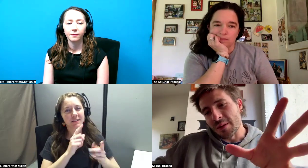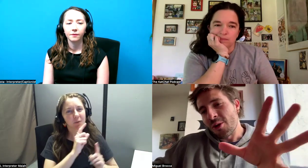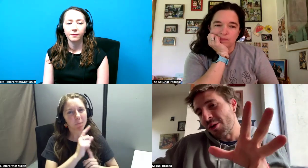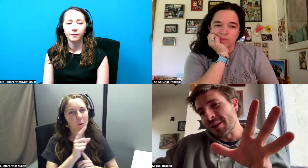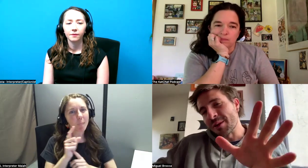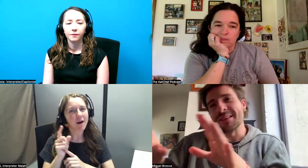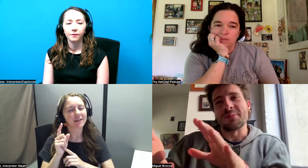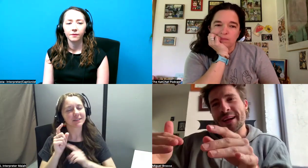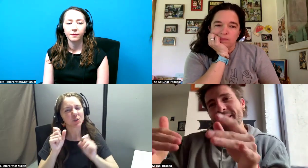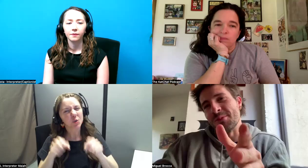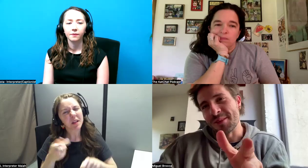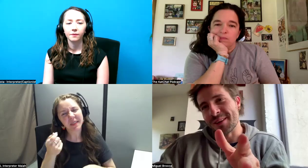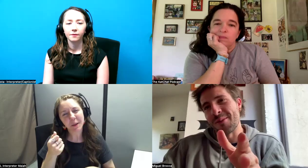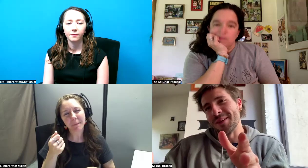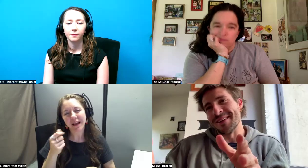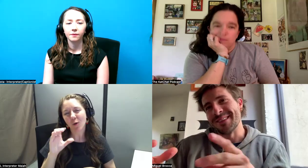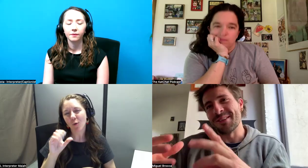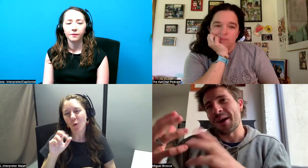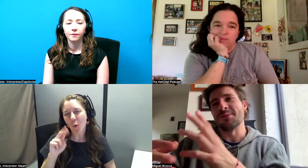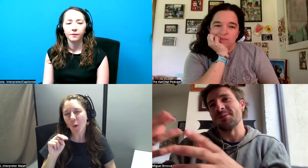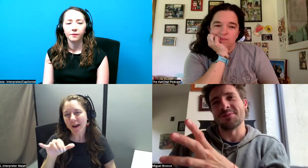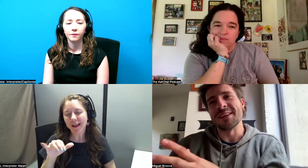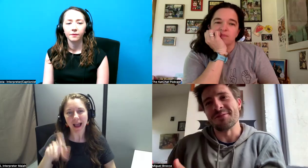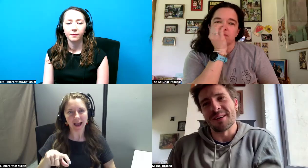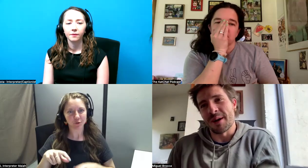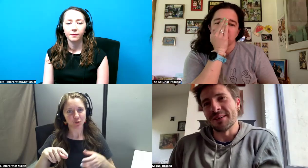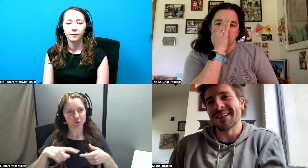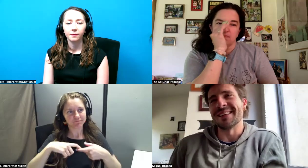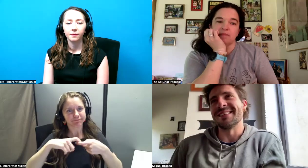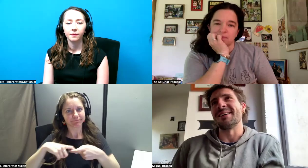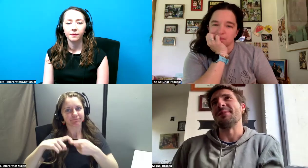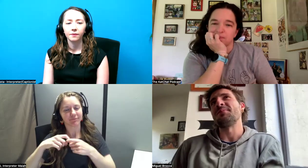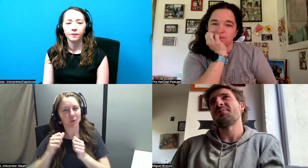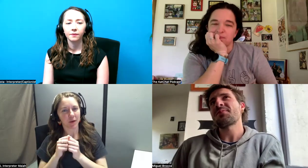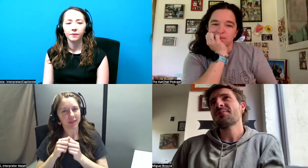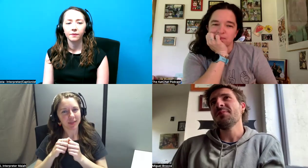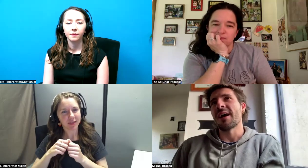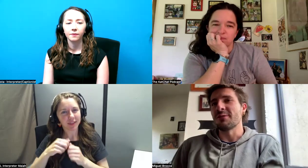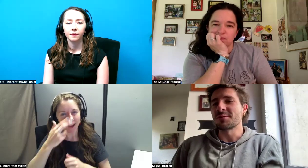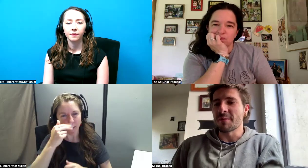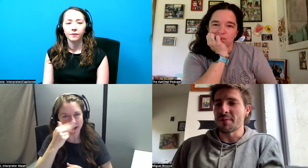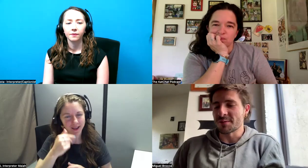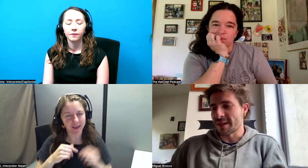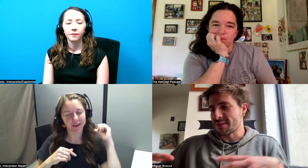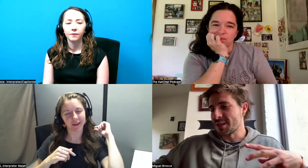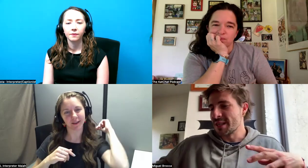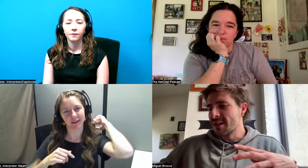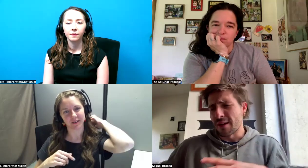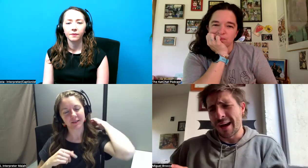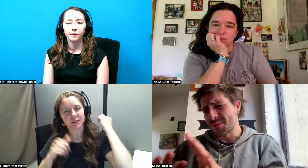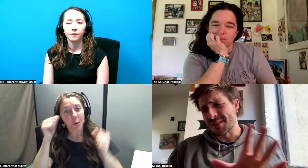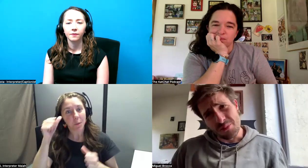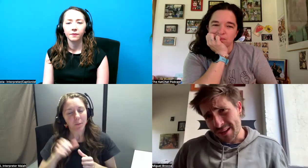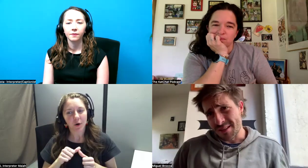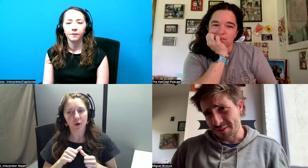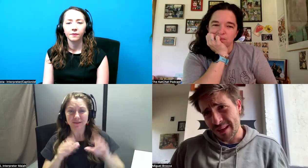a bit corny, we had to break them with the comedy. You know, that was really fun about it. And I also remember there's like the